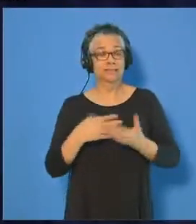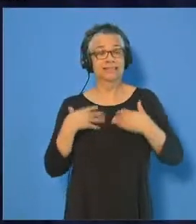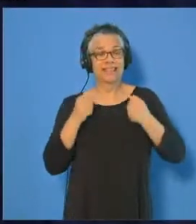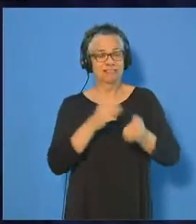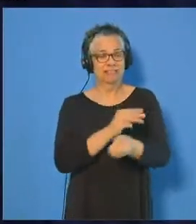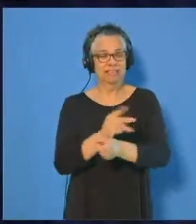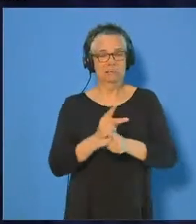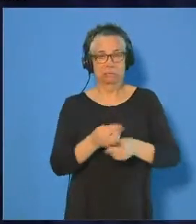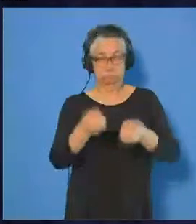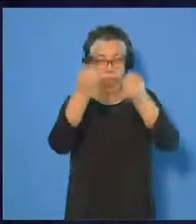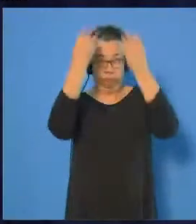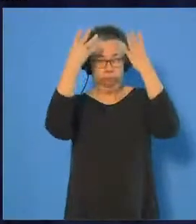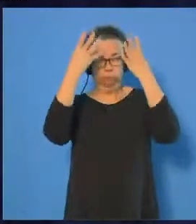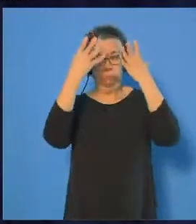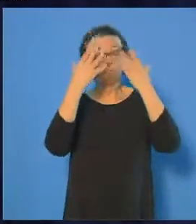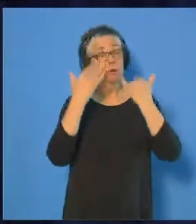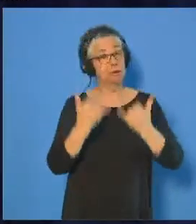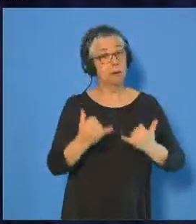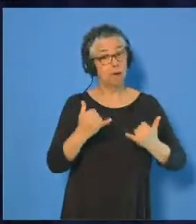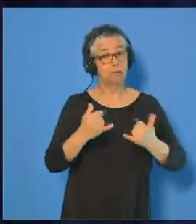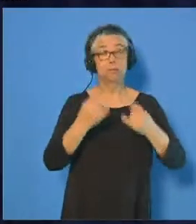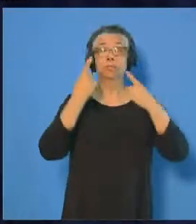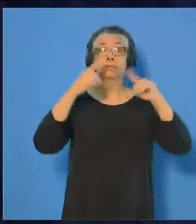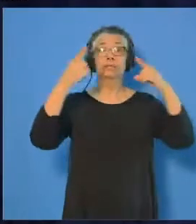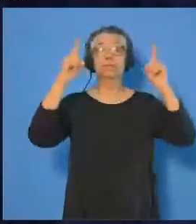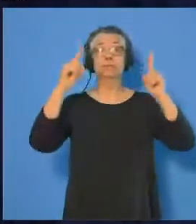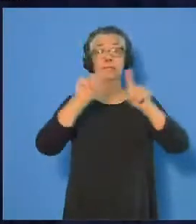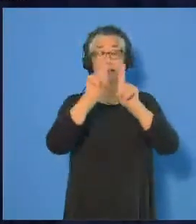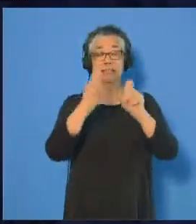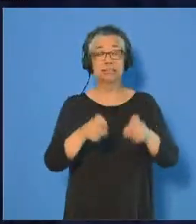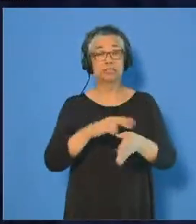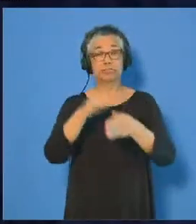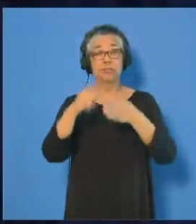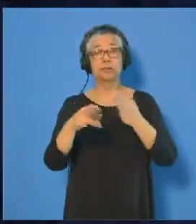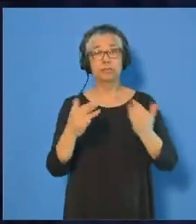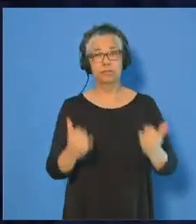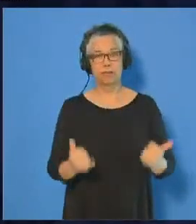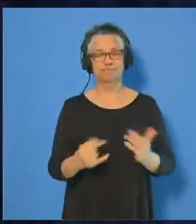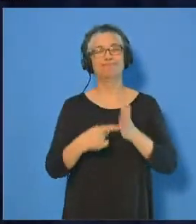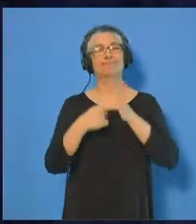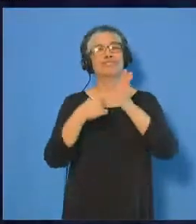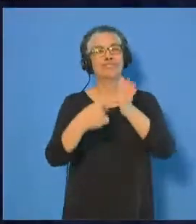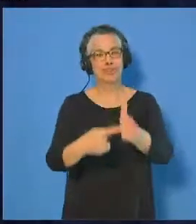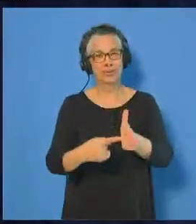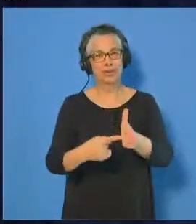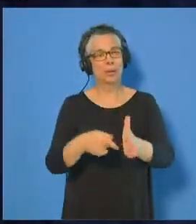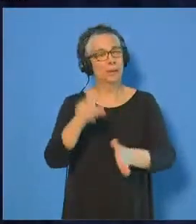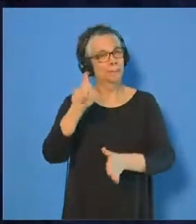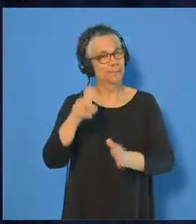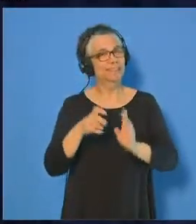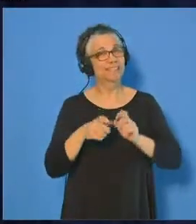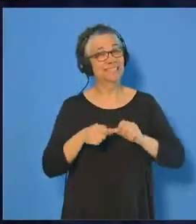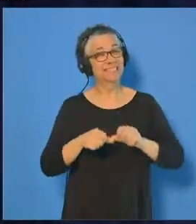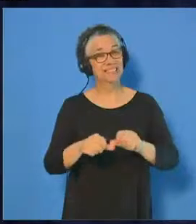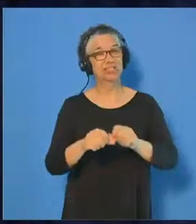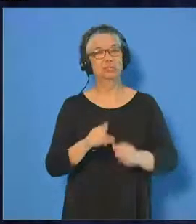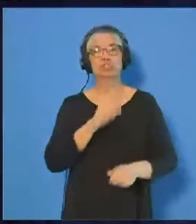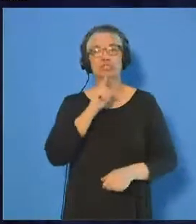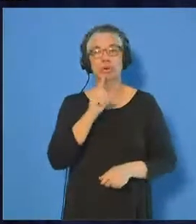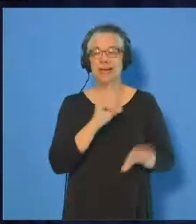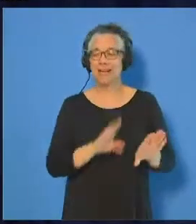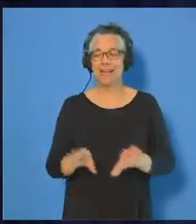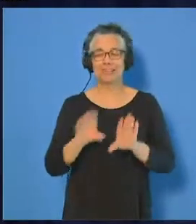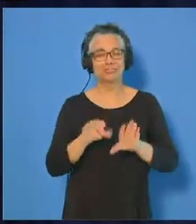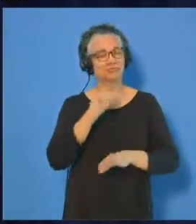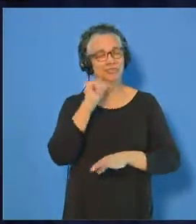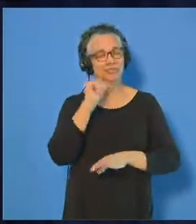far, this measure has succeeded, and our testing results today are showing that. But we must continue to make sure that our actions do not